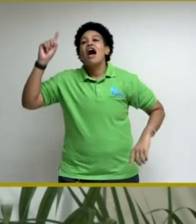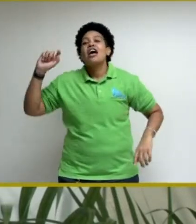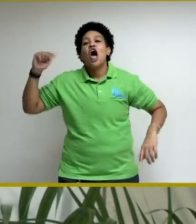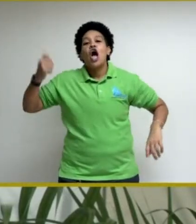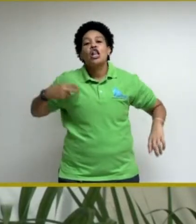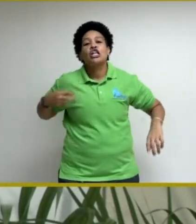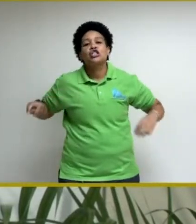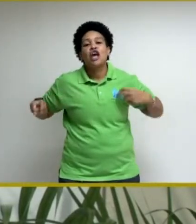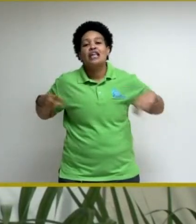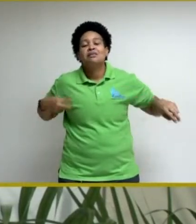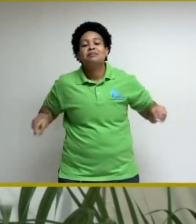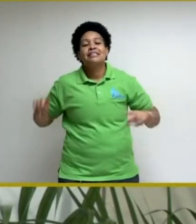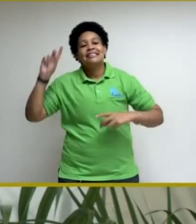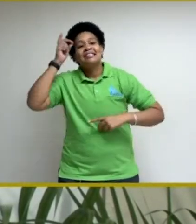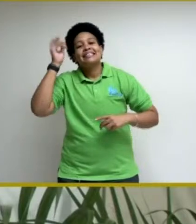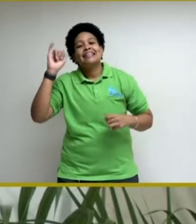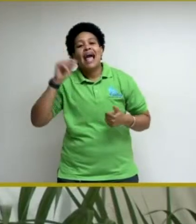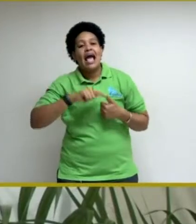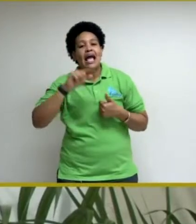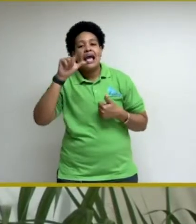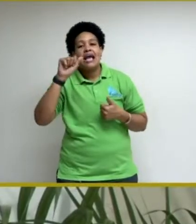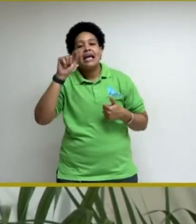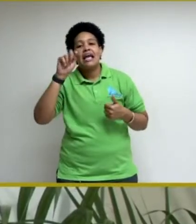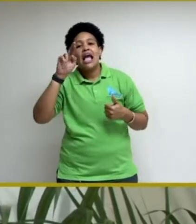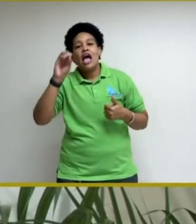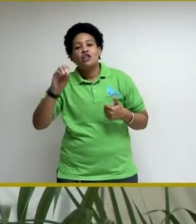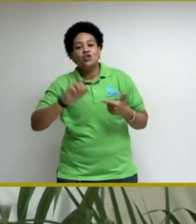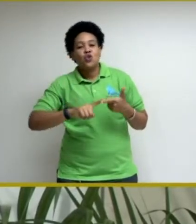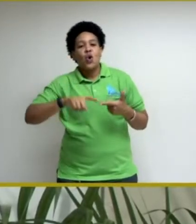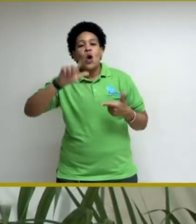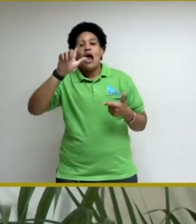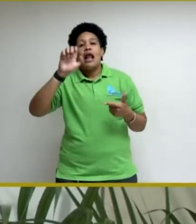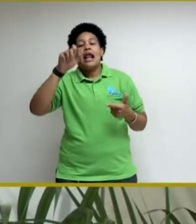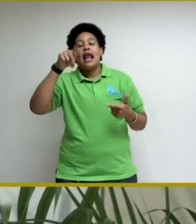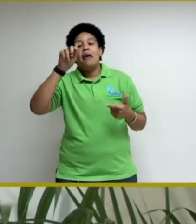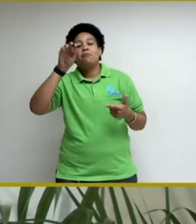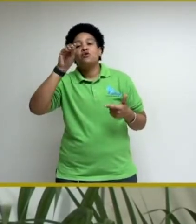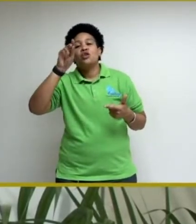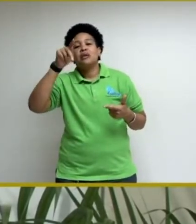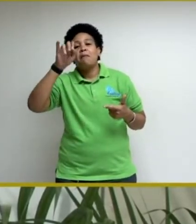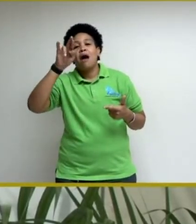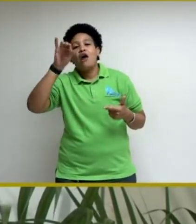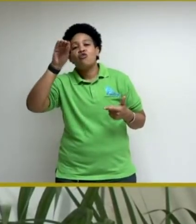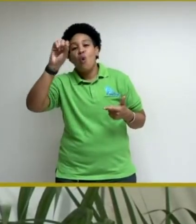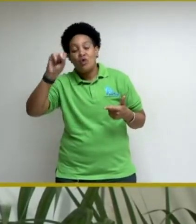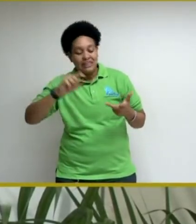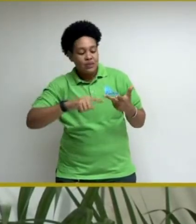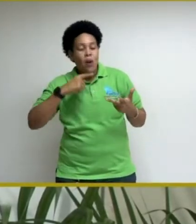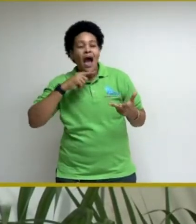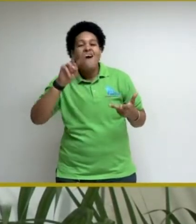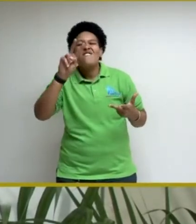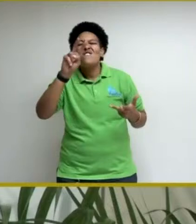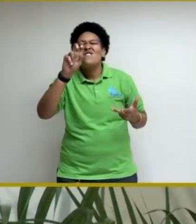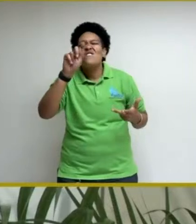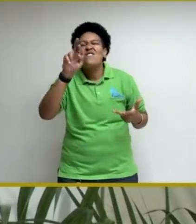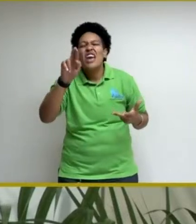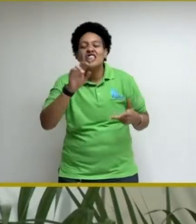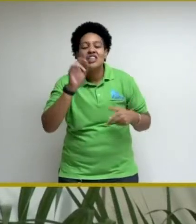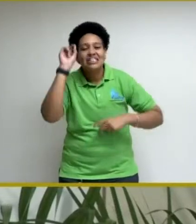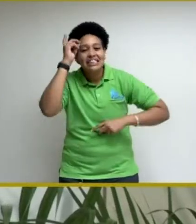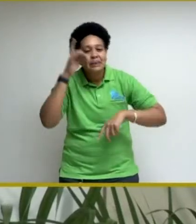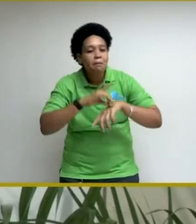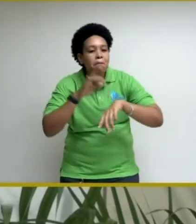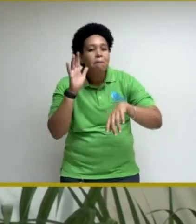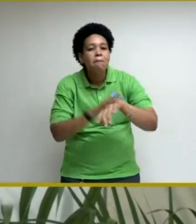transmissible diseases such as gastroenteritis, leptospirosis. We have the vector-borne diseases that also increase at